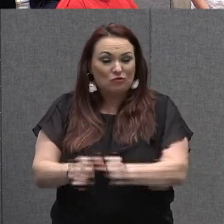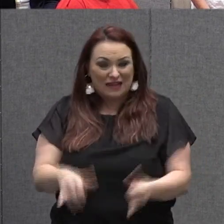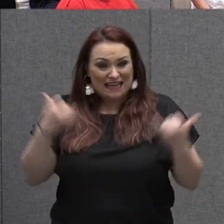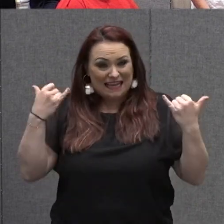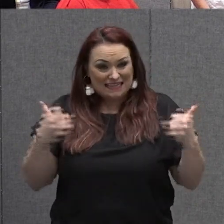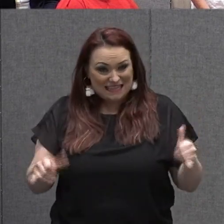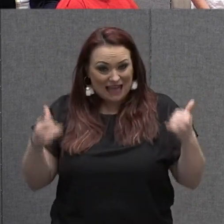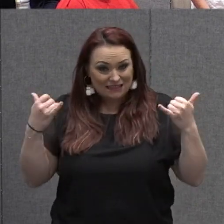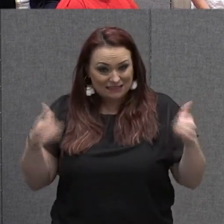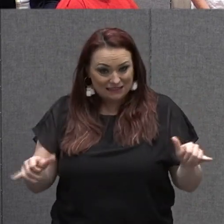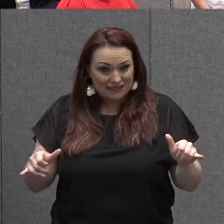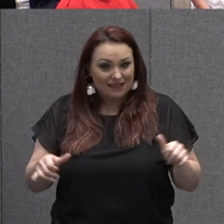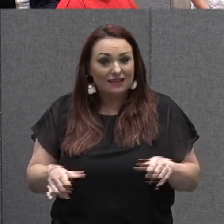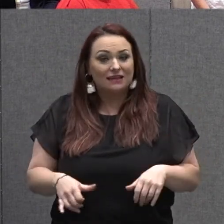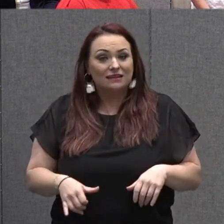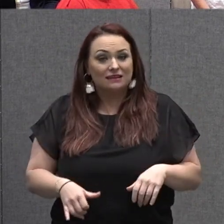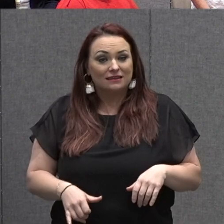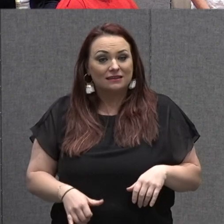Recess.